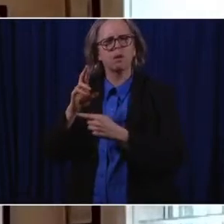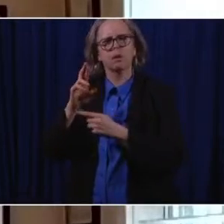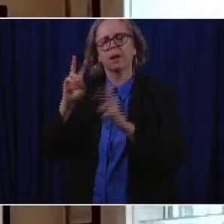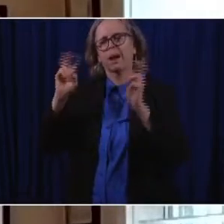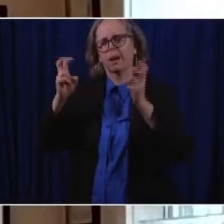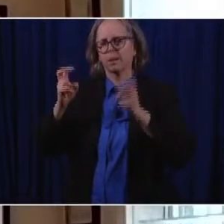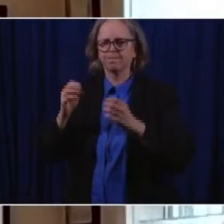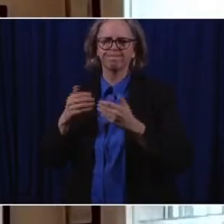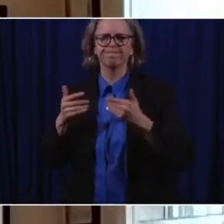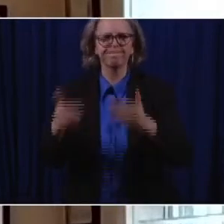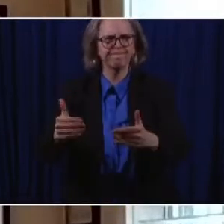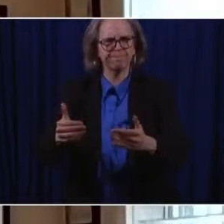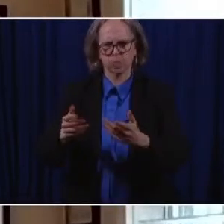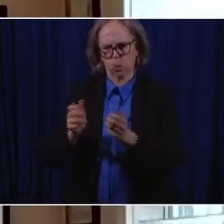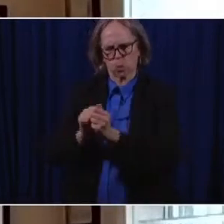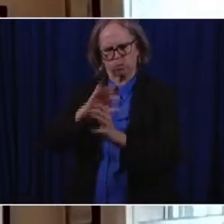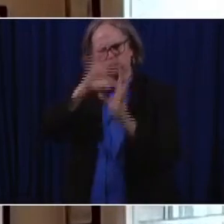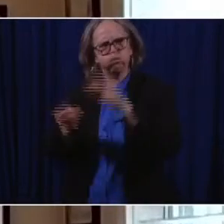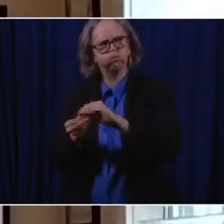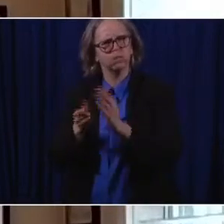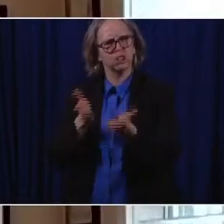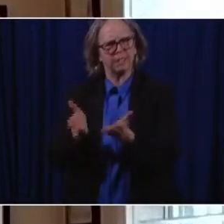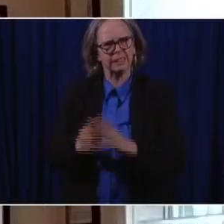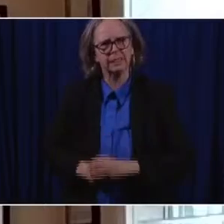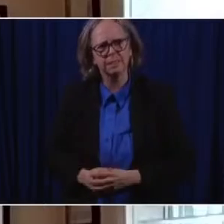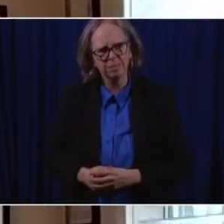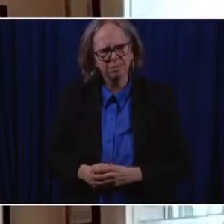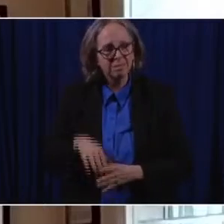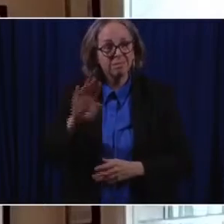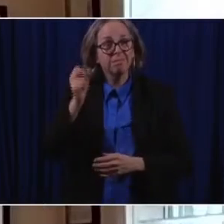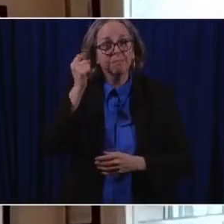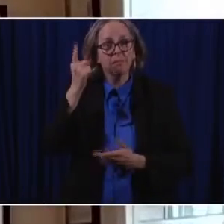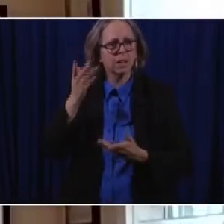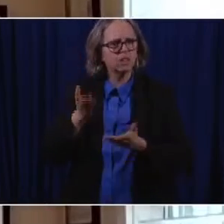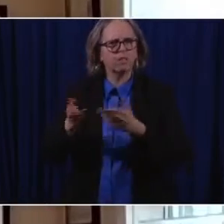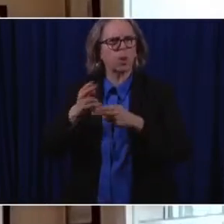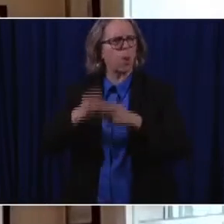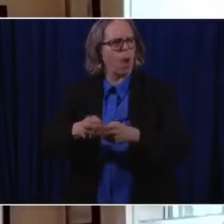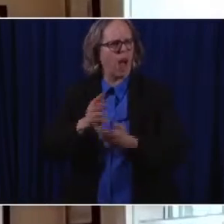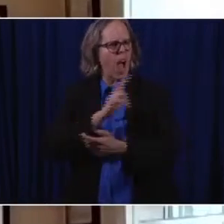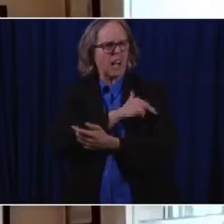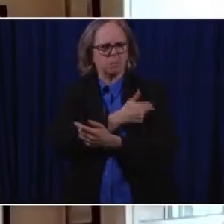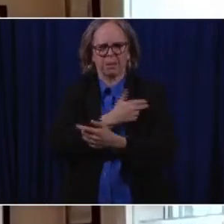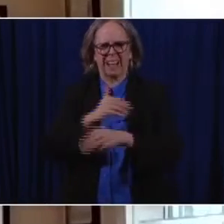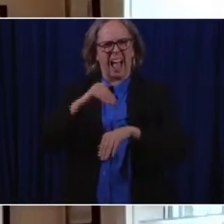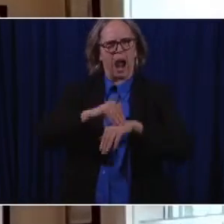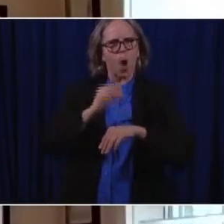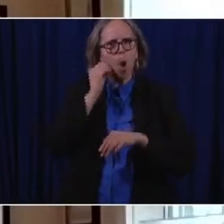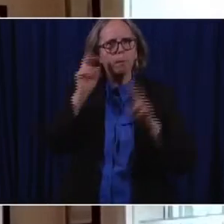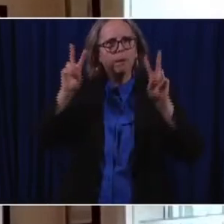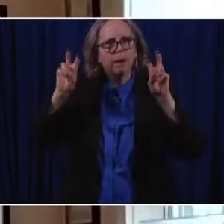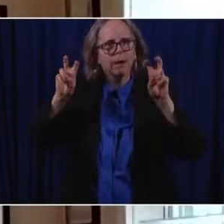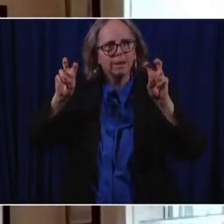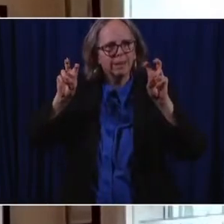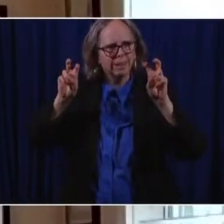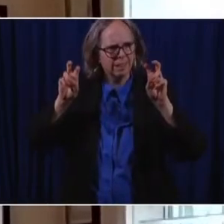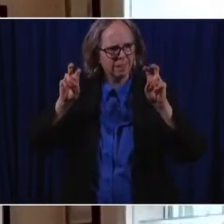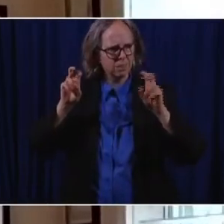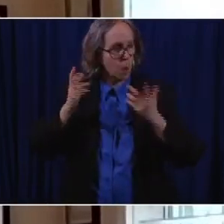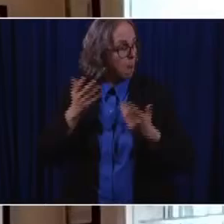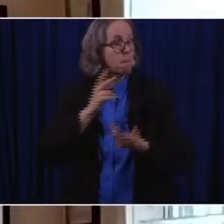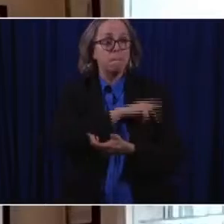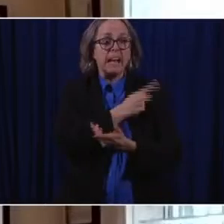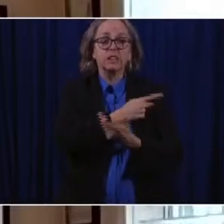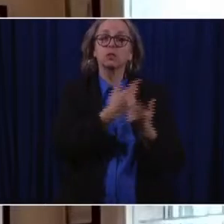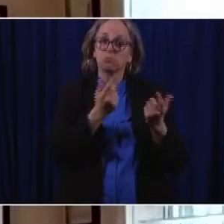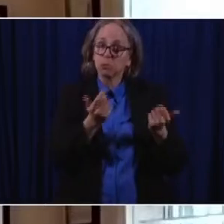been called hospital at home for patients who really can be safely cared for outside the hospital